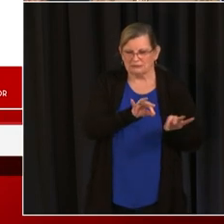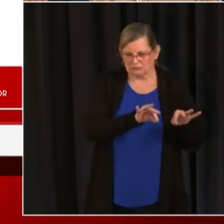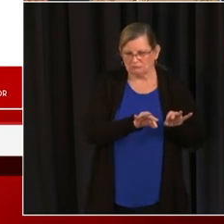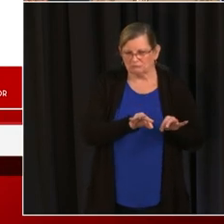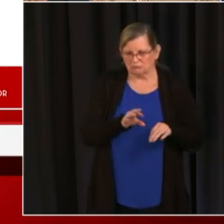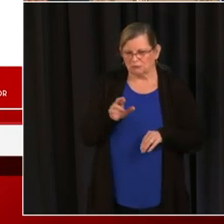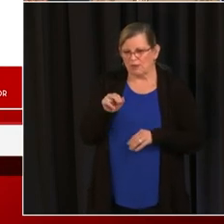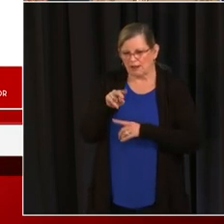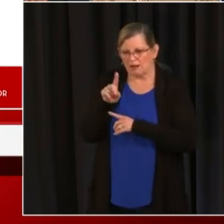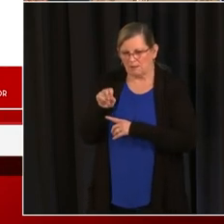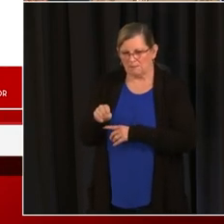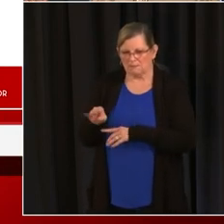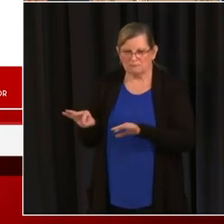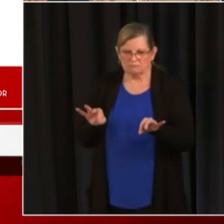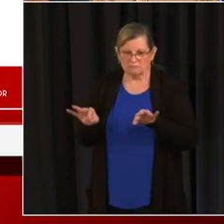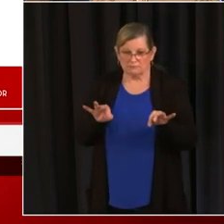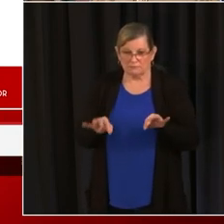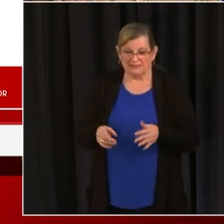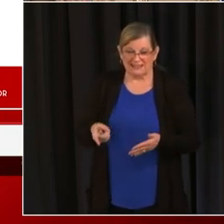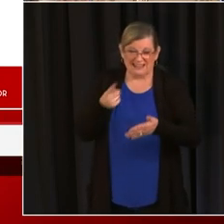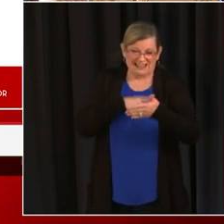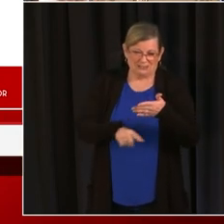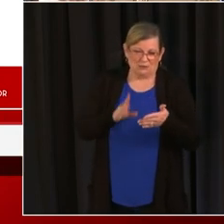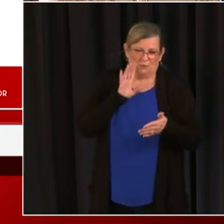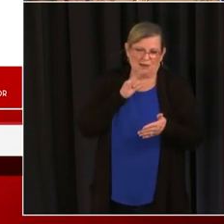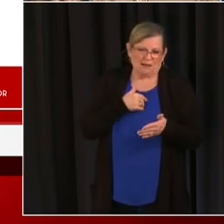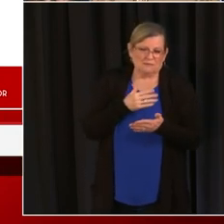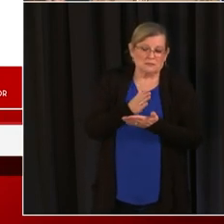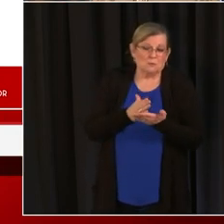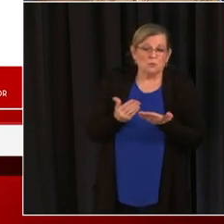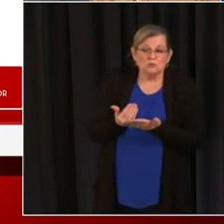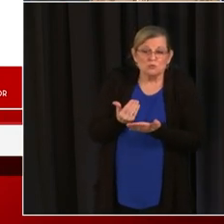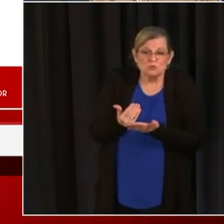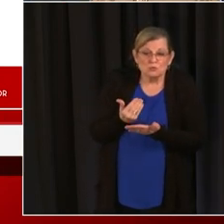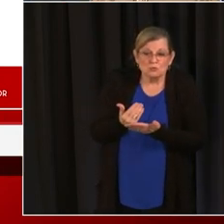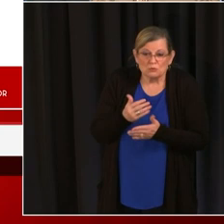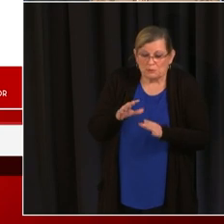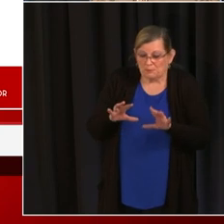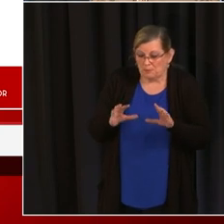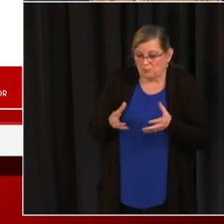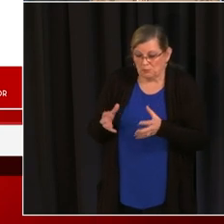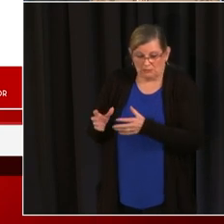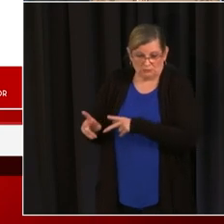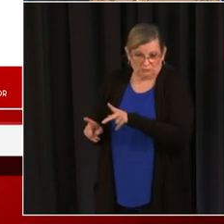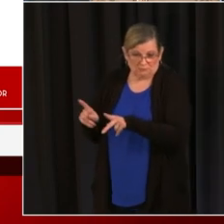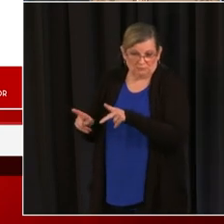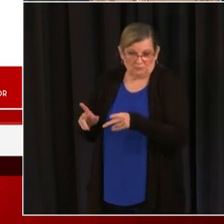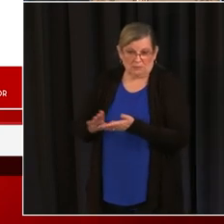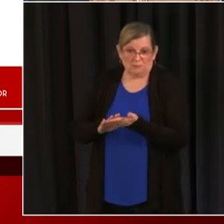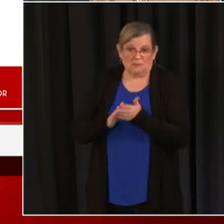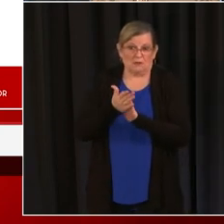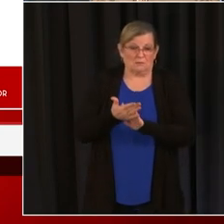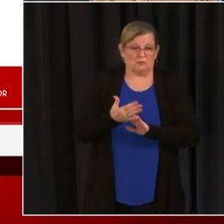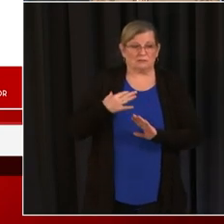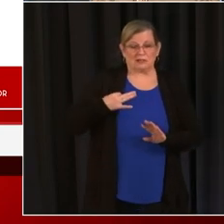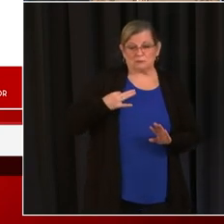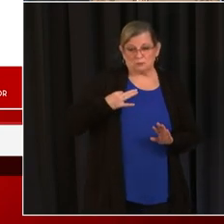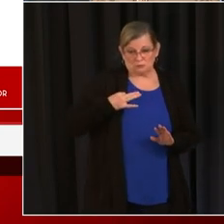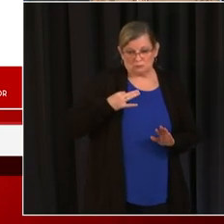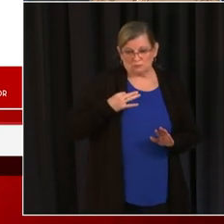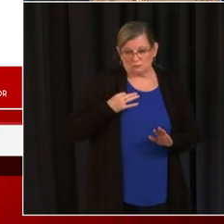priority group. And next week, we'll also have some new populations that become